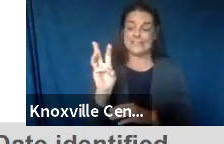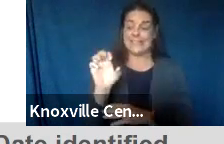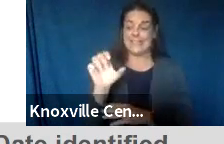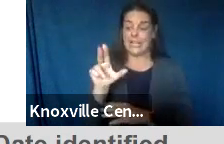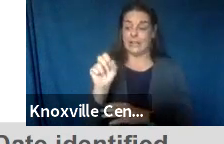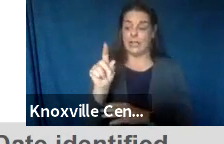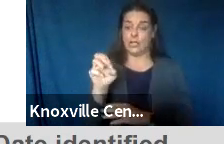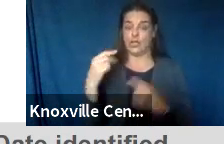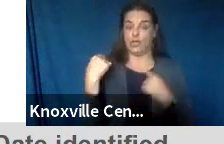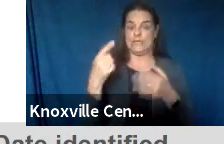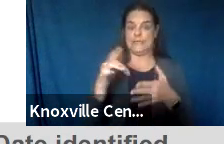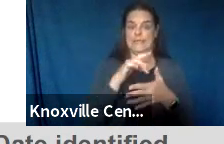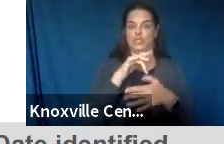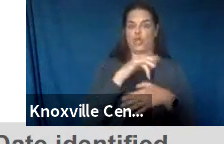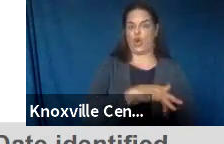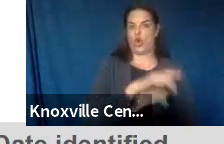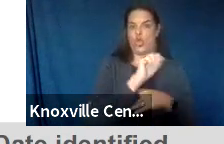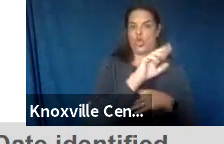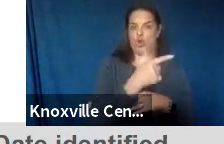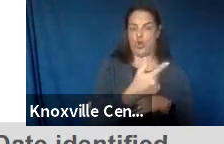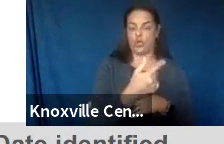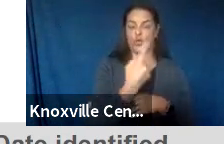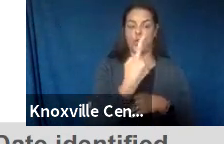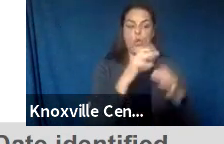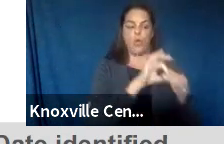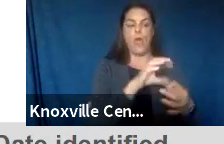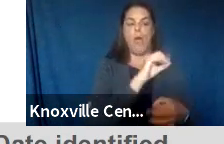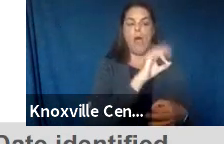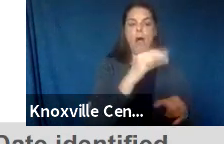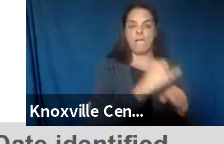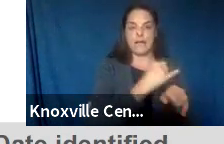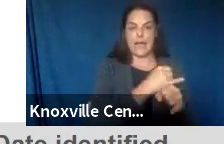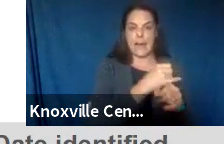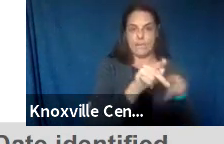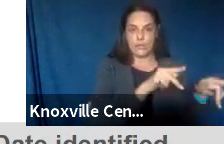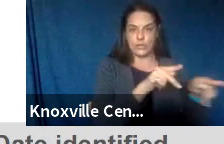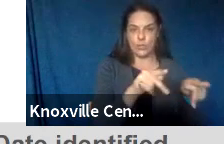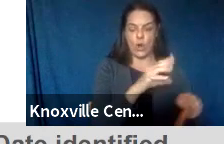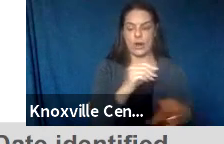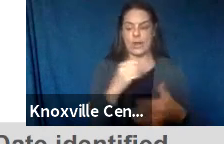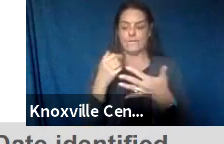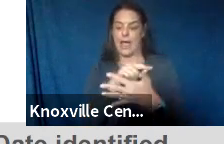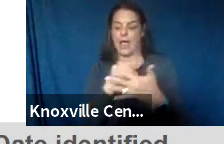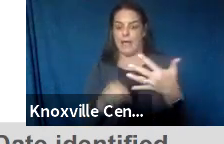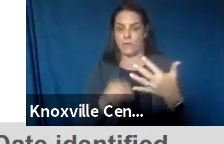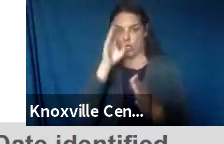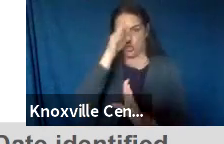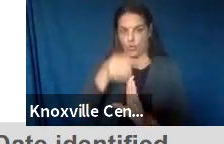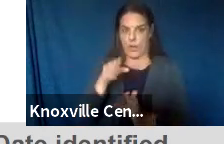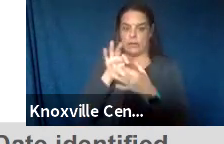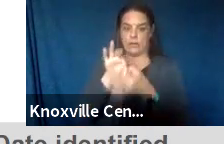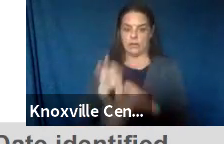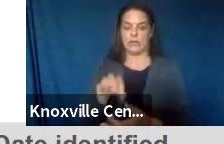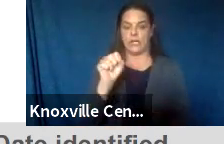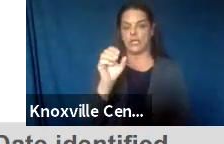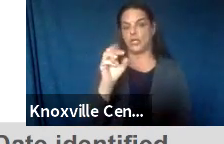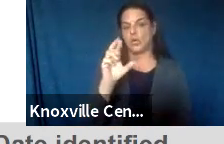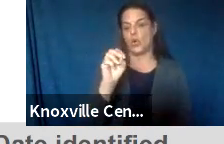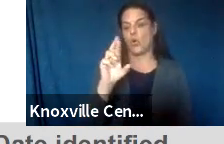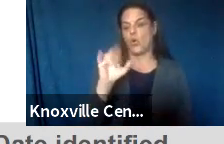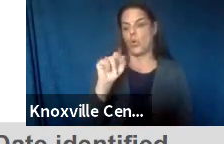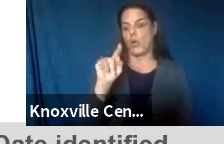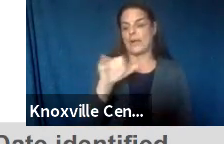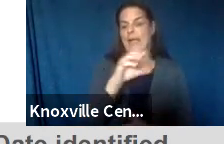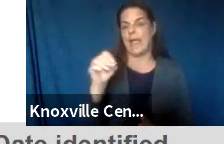August, 1 related to an off-campus party, and 5 directly tied to sorority and